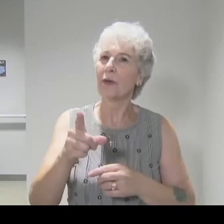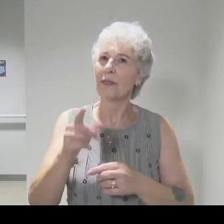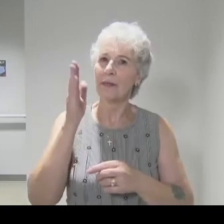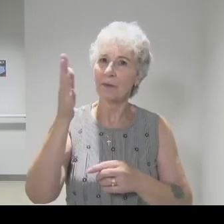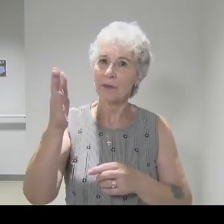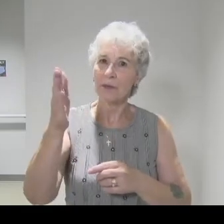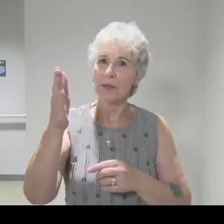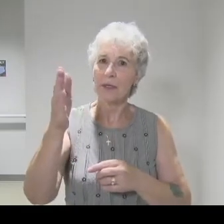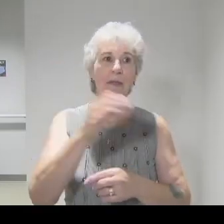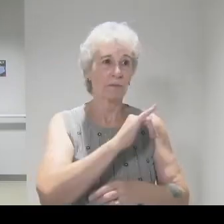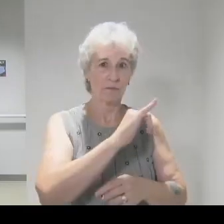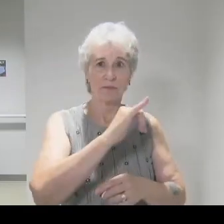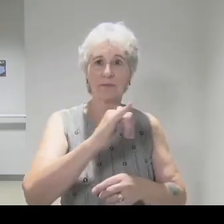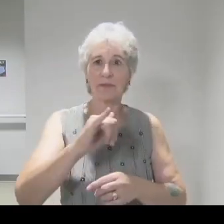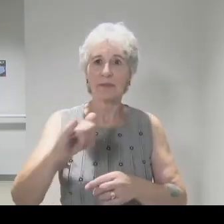we.